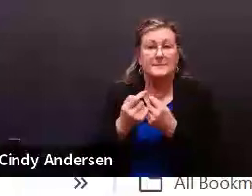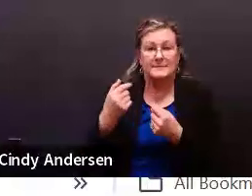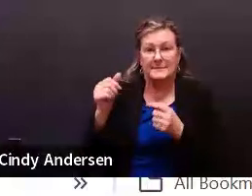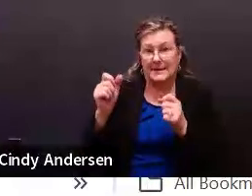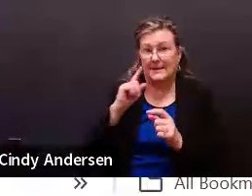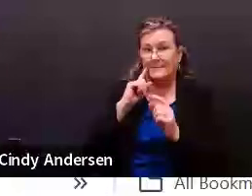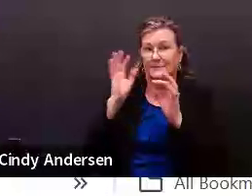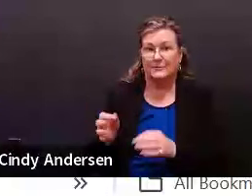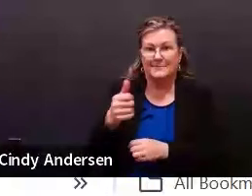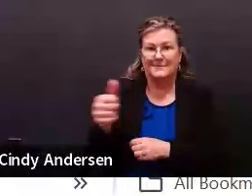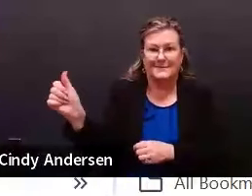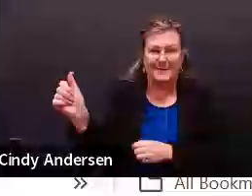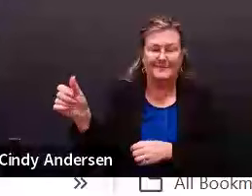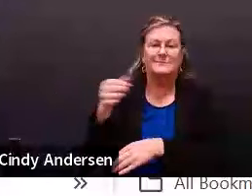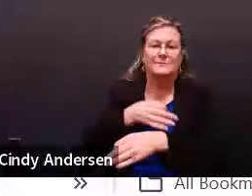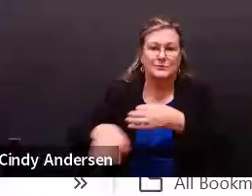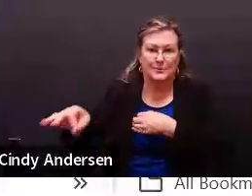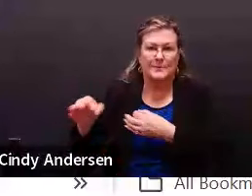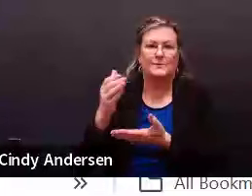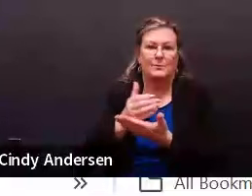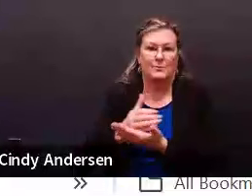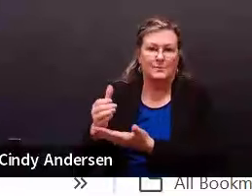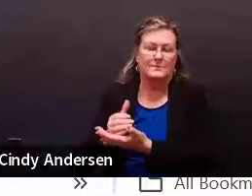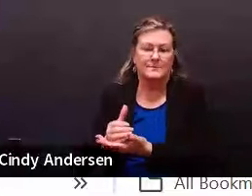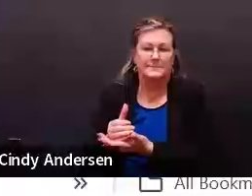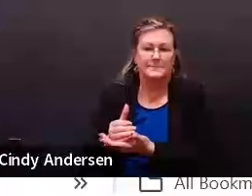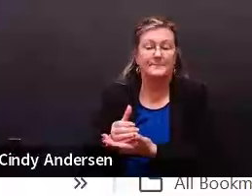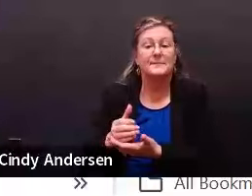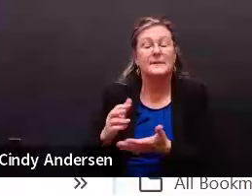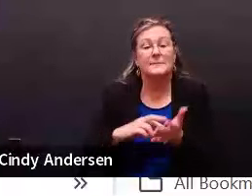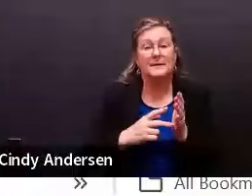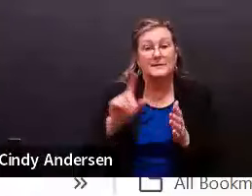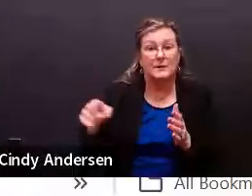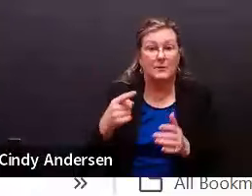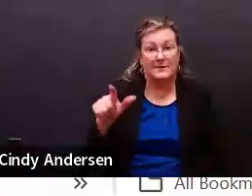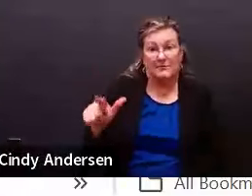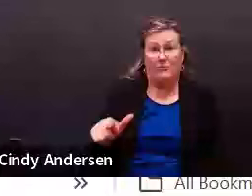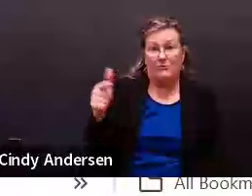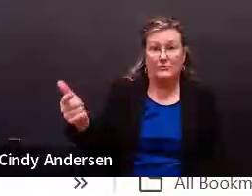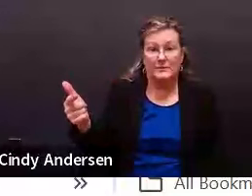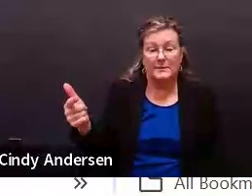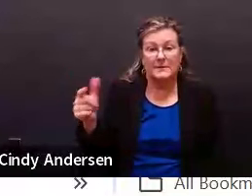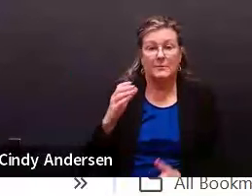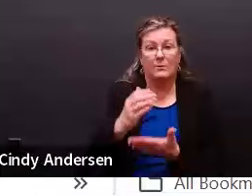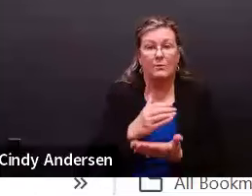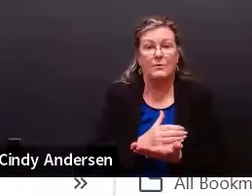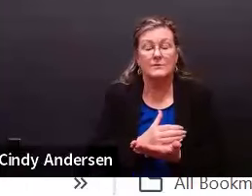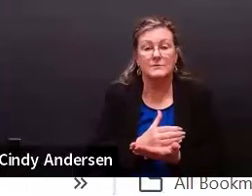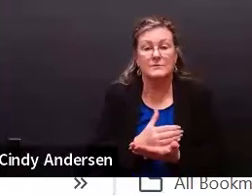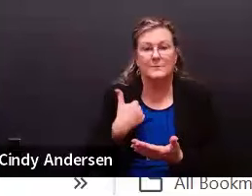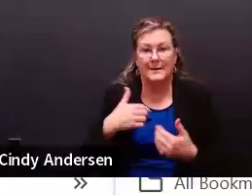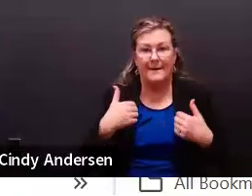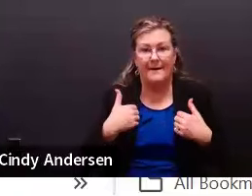autonomy to make course substitutions as well. So the only like alternate courses that